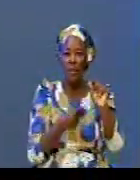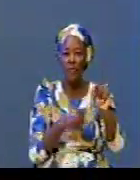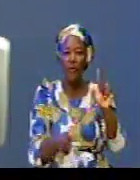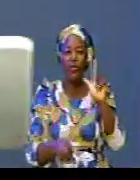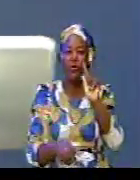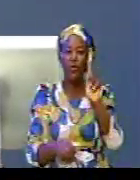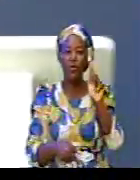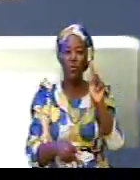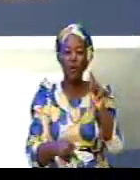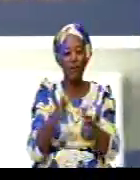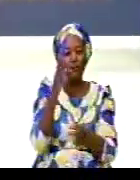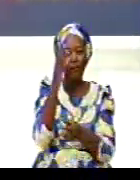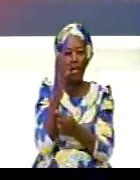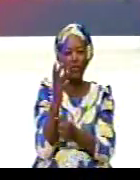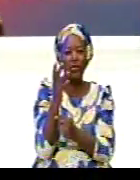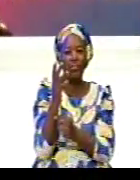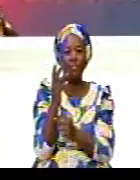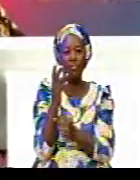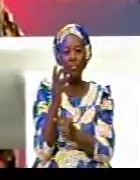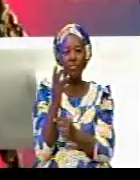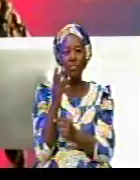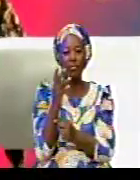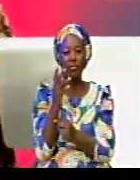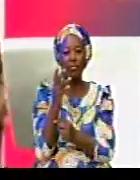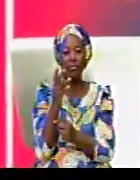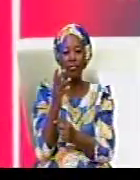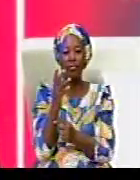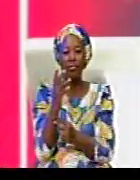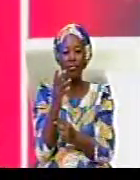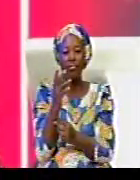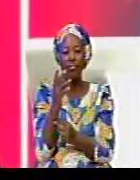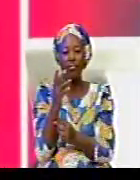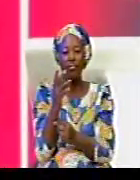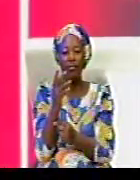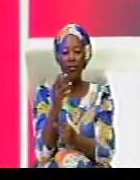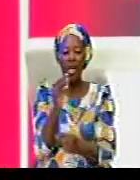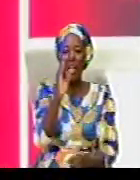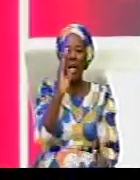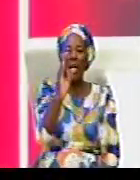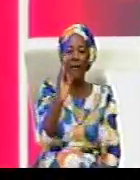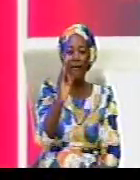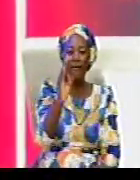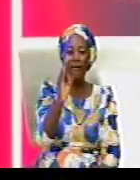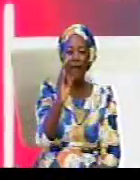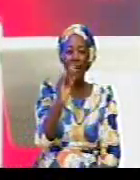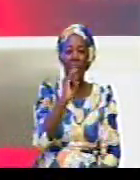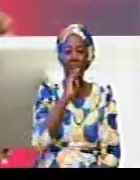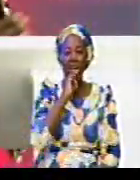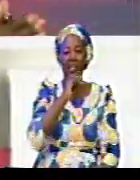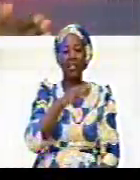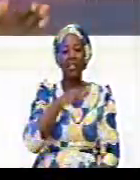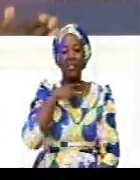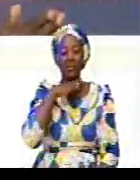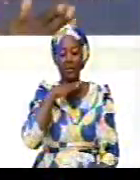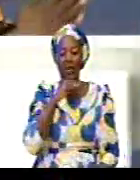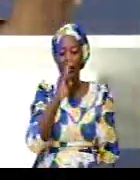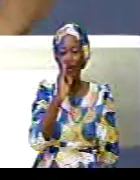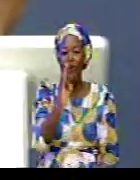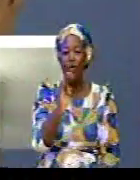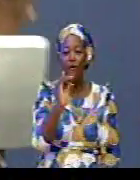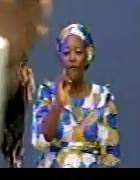19, verse 20, verse 21. Flesh. F